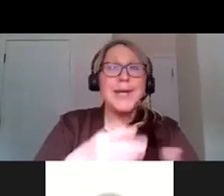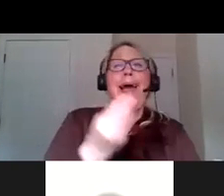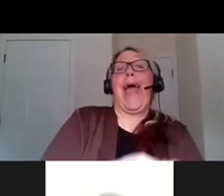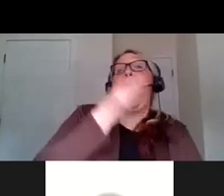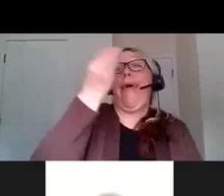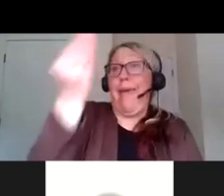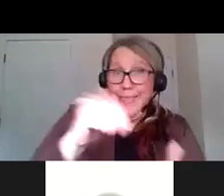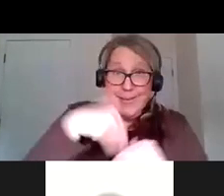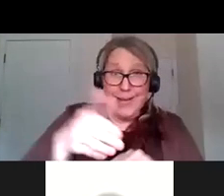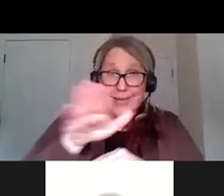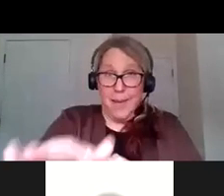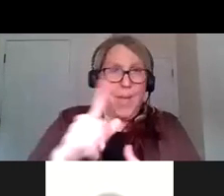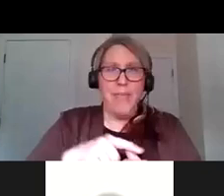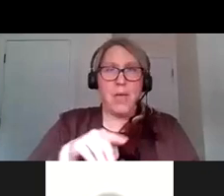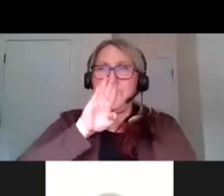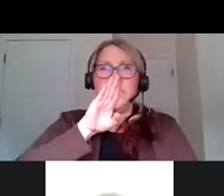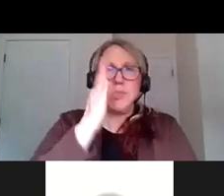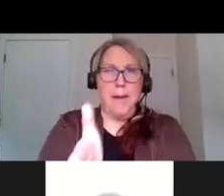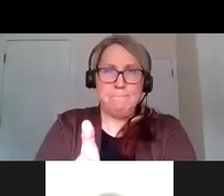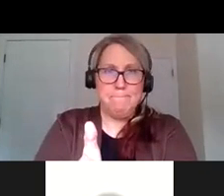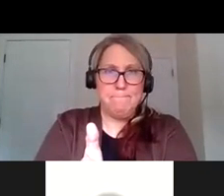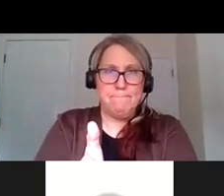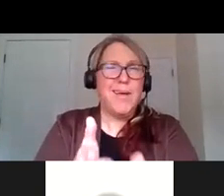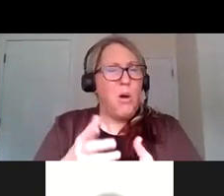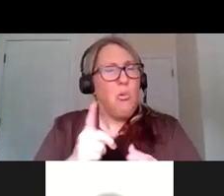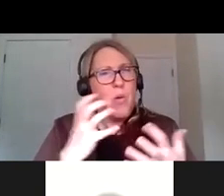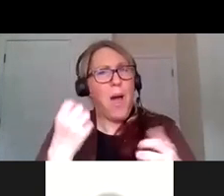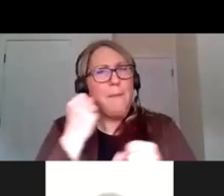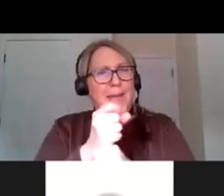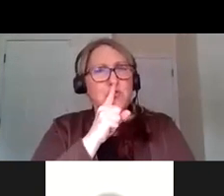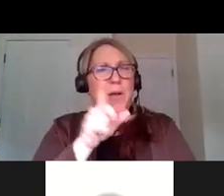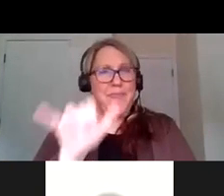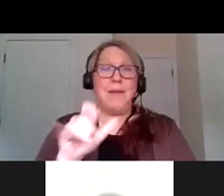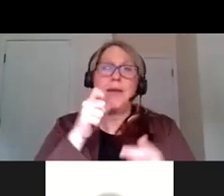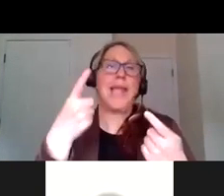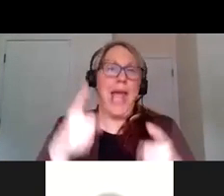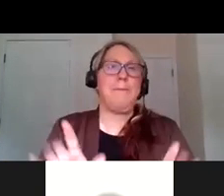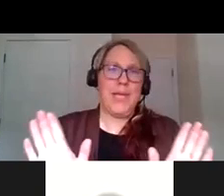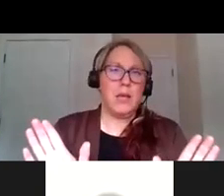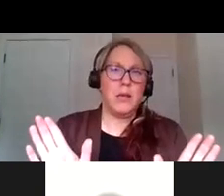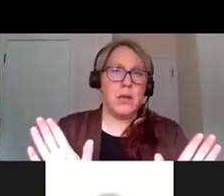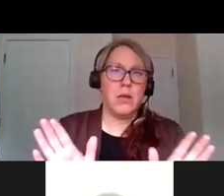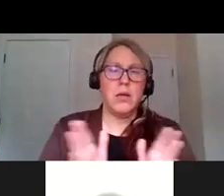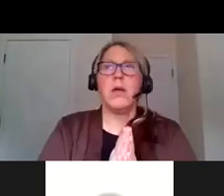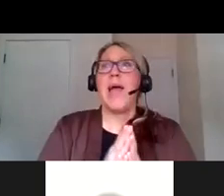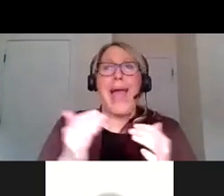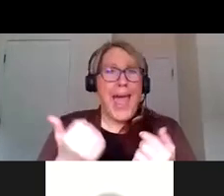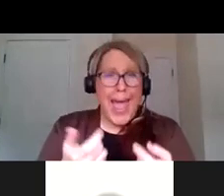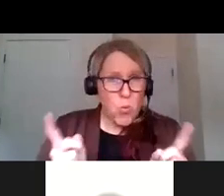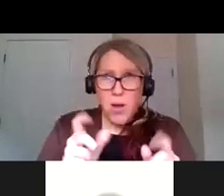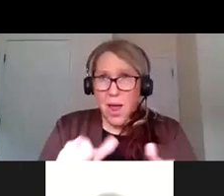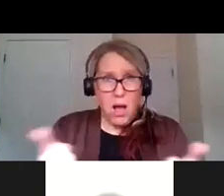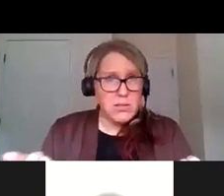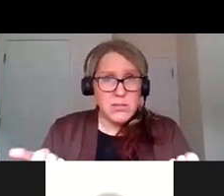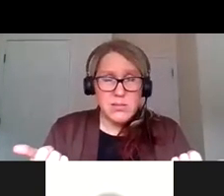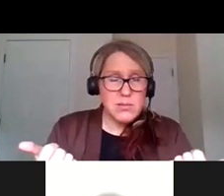step and it just stops. And we really want to make sure that that doesn't happen. Anybody else?